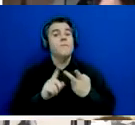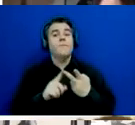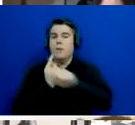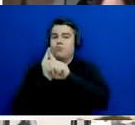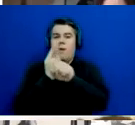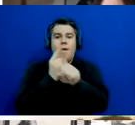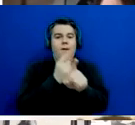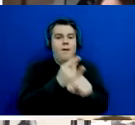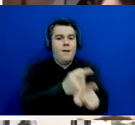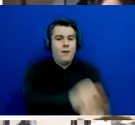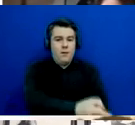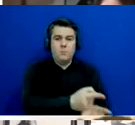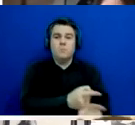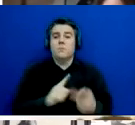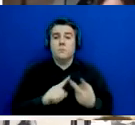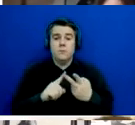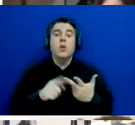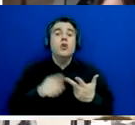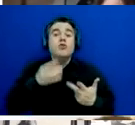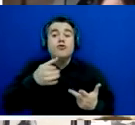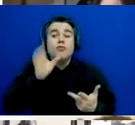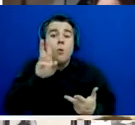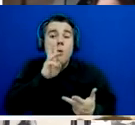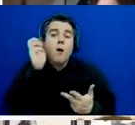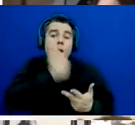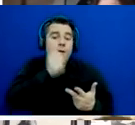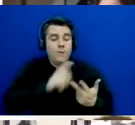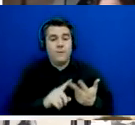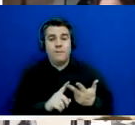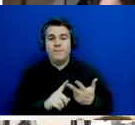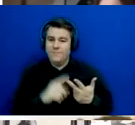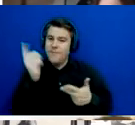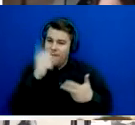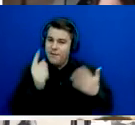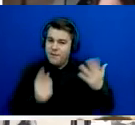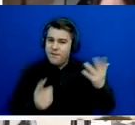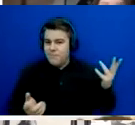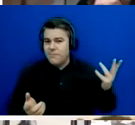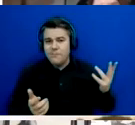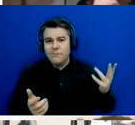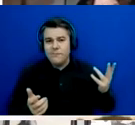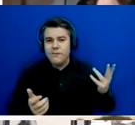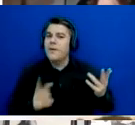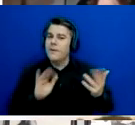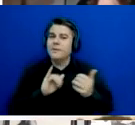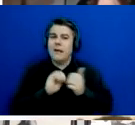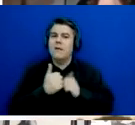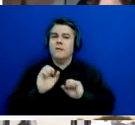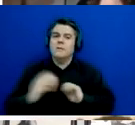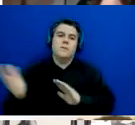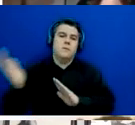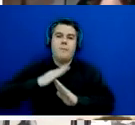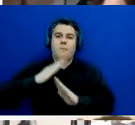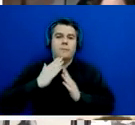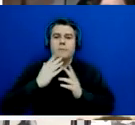products and drink your water every day. These kinds of things are the way to be most successful with